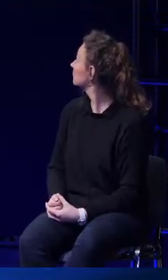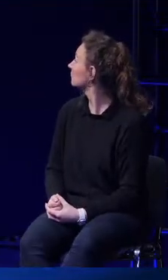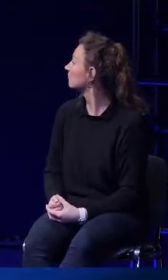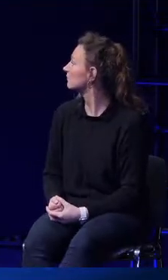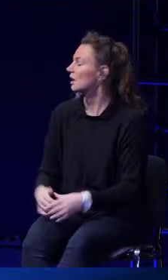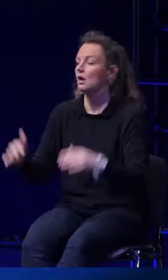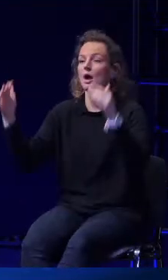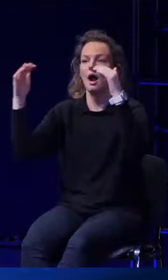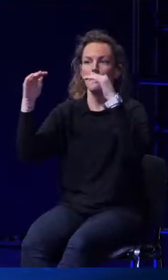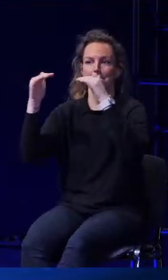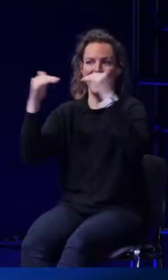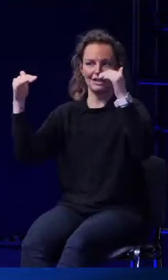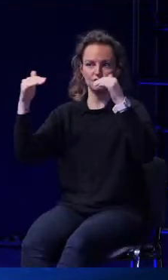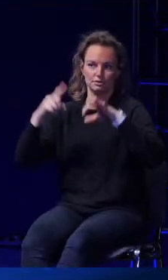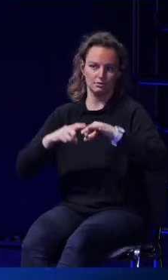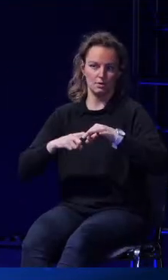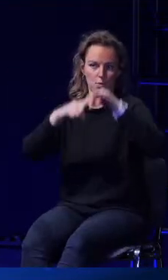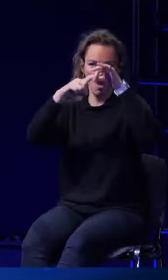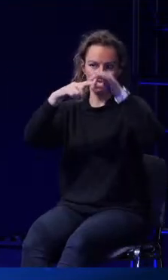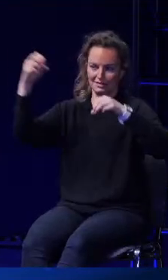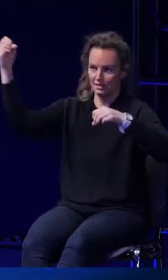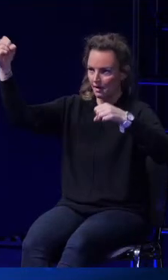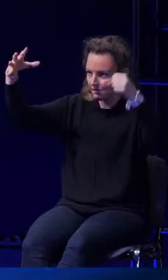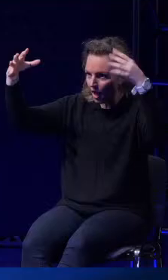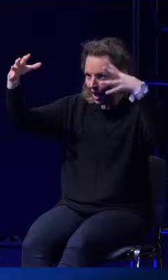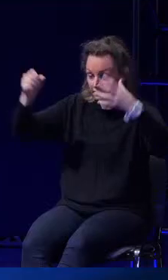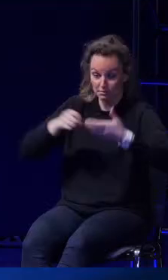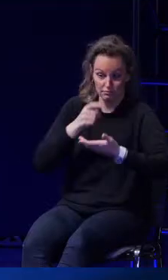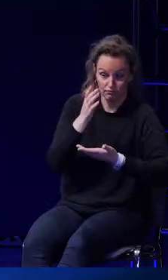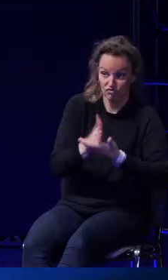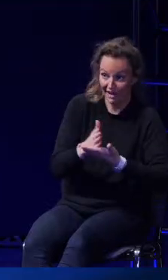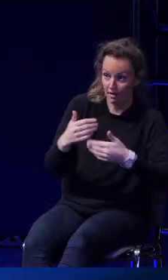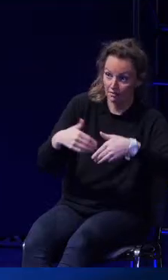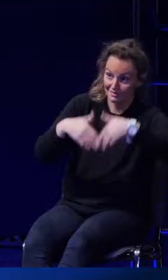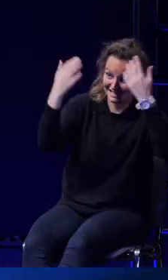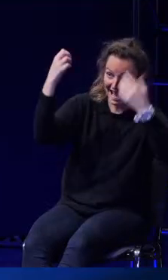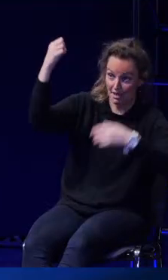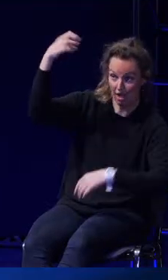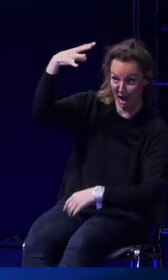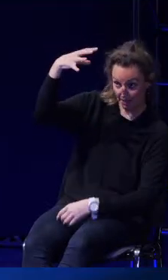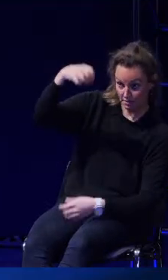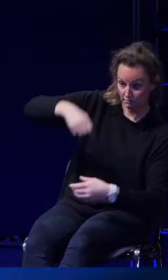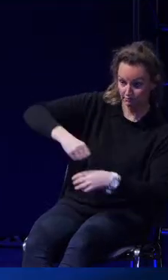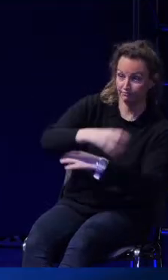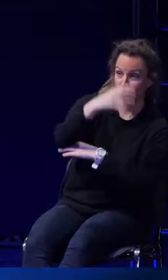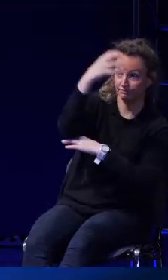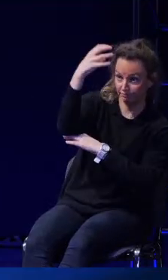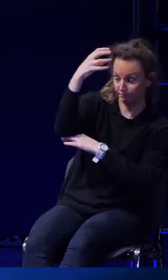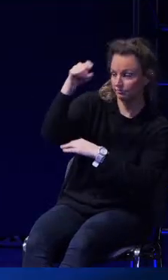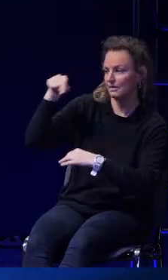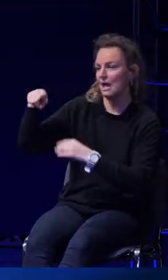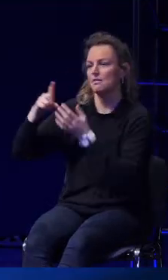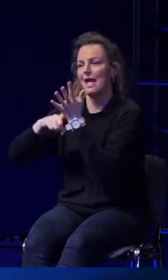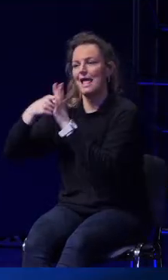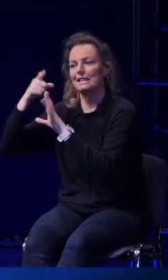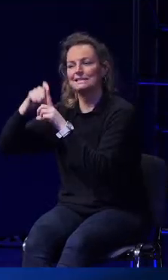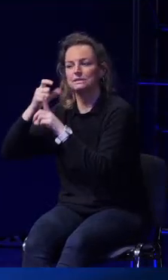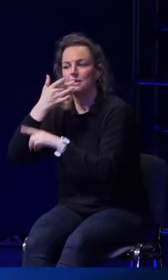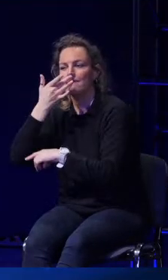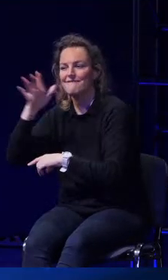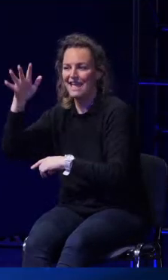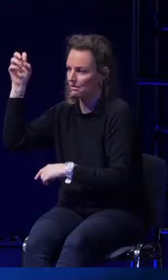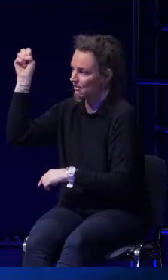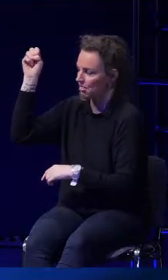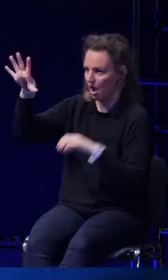quality of light between real daylight and LED. It's about an 8-foot aperture of no pun intended